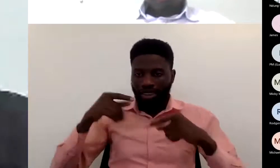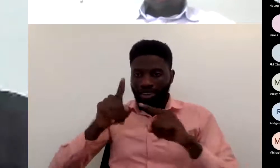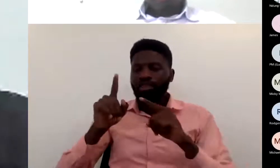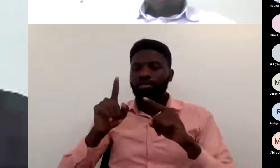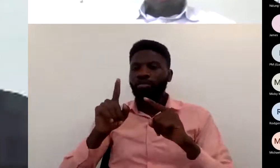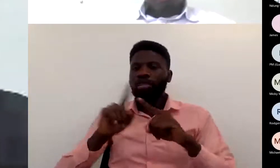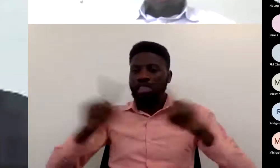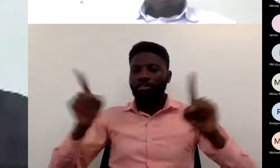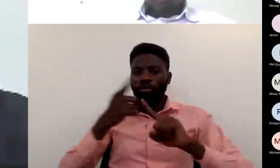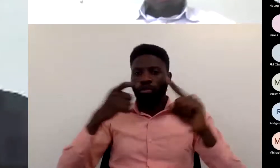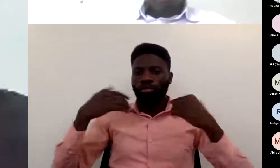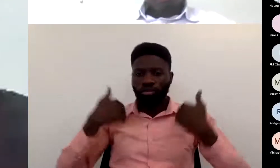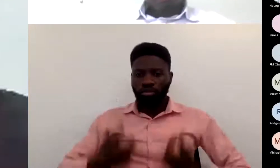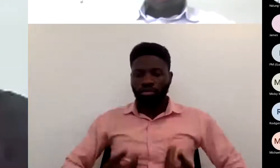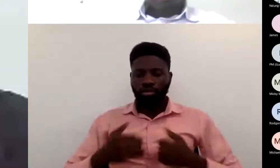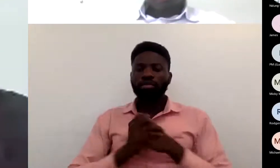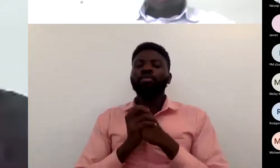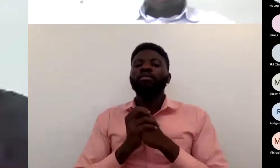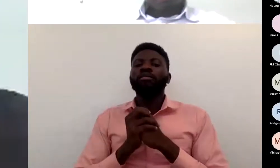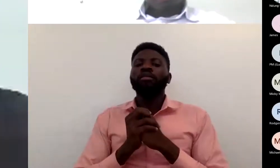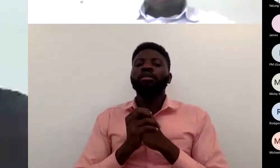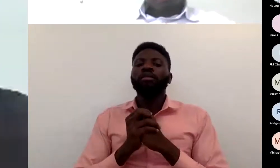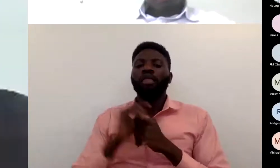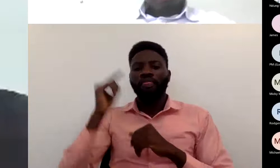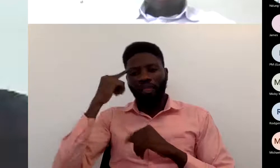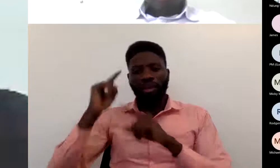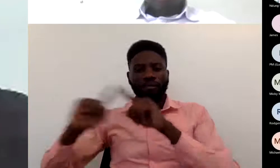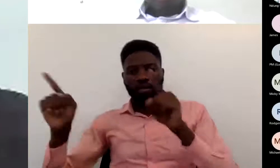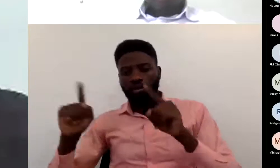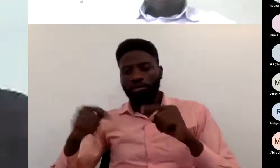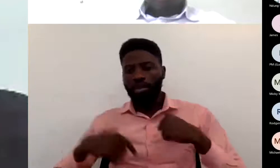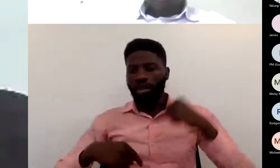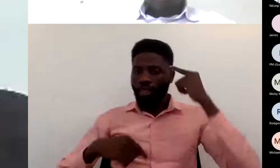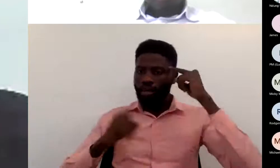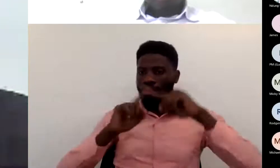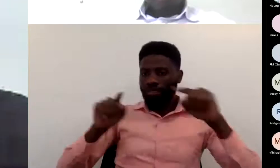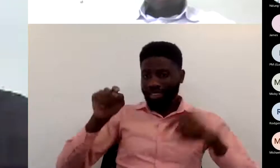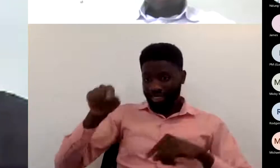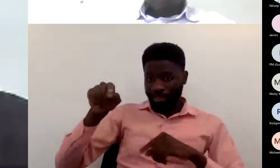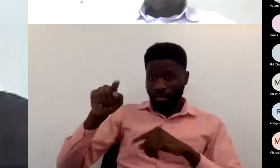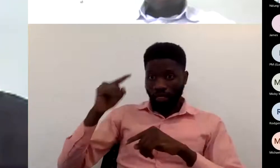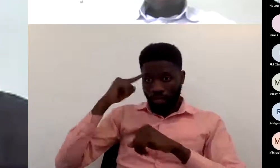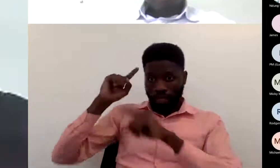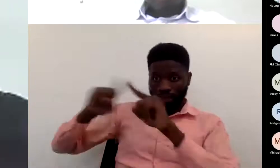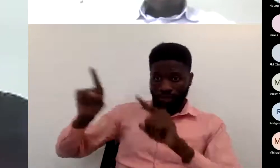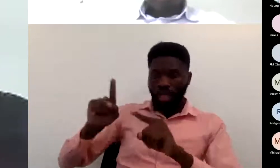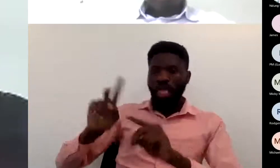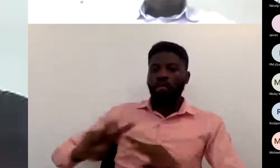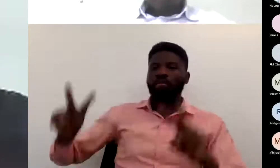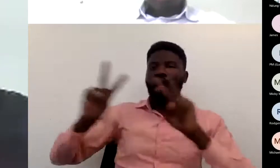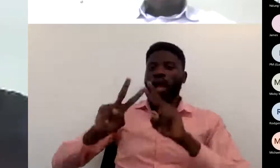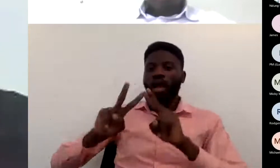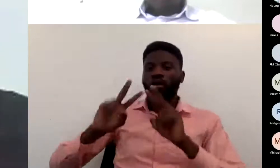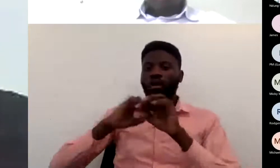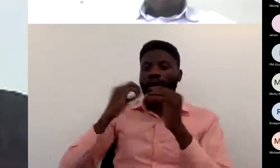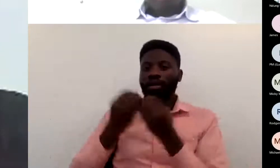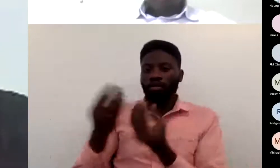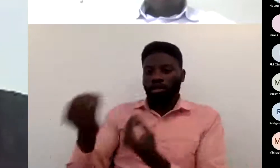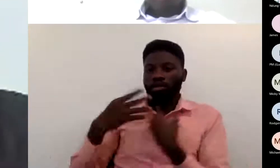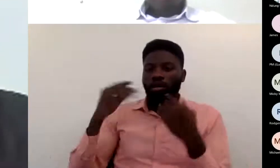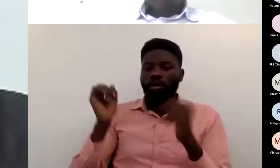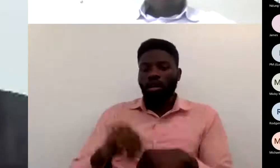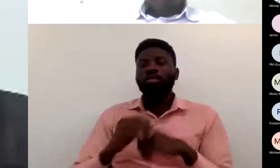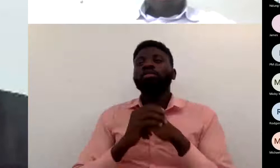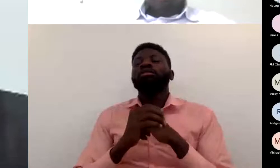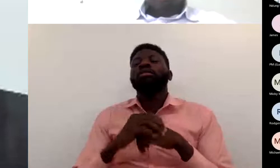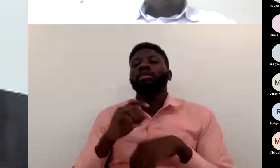me, that think really differently from how I think, because I believe that they will bring value to the organization. So as you go